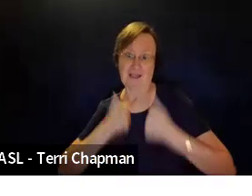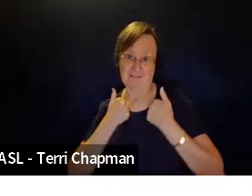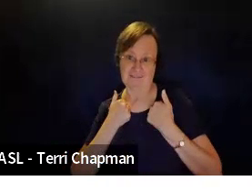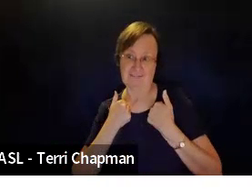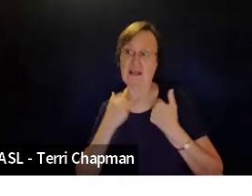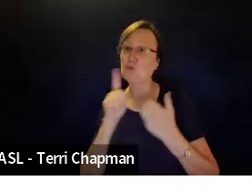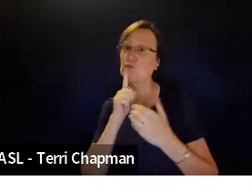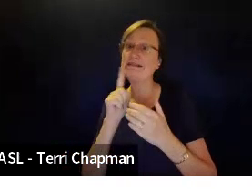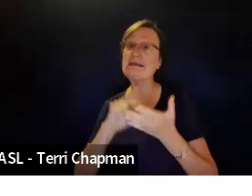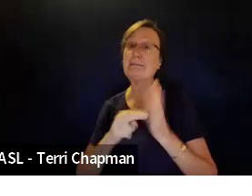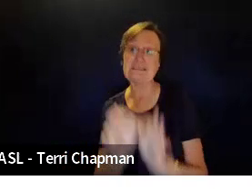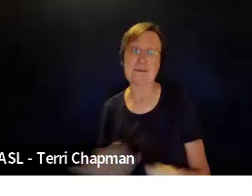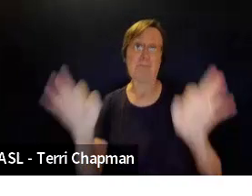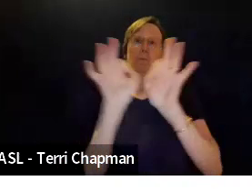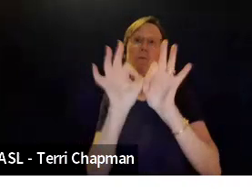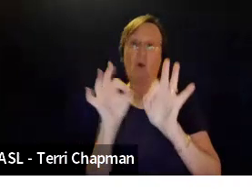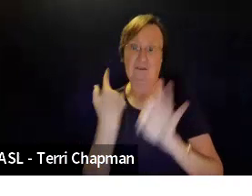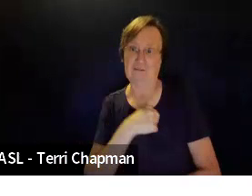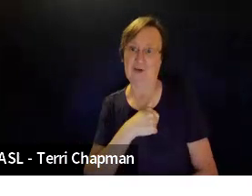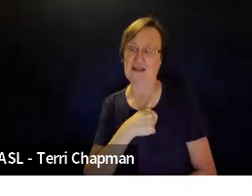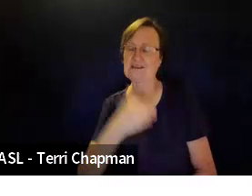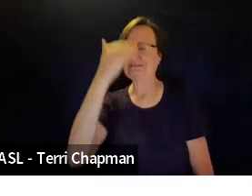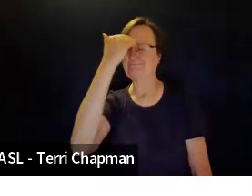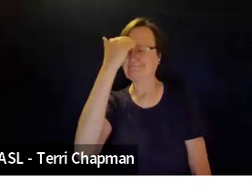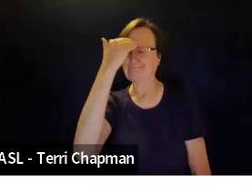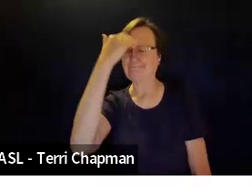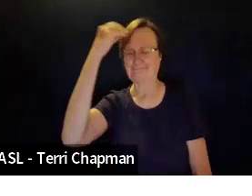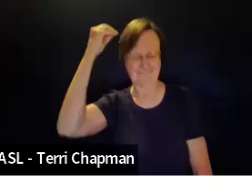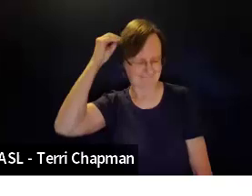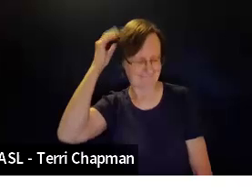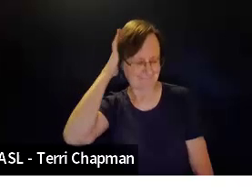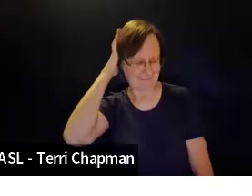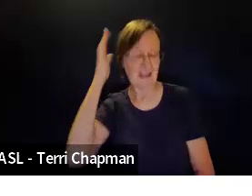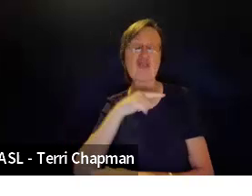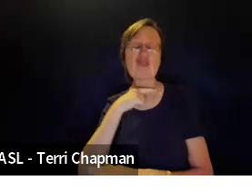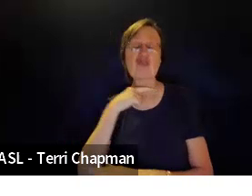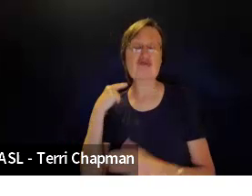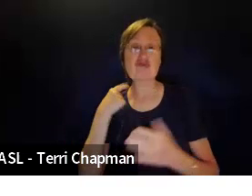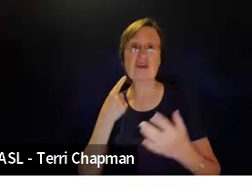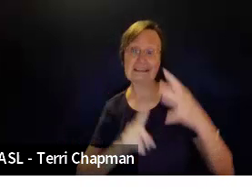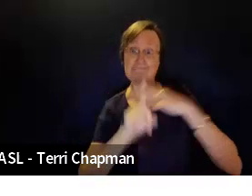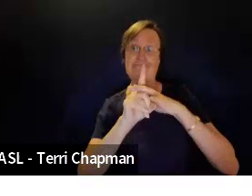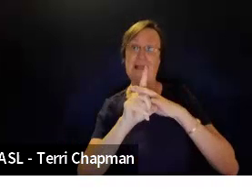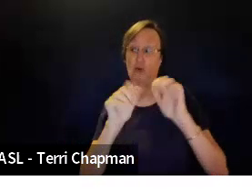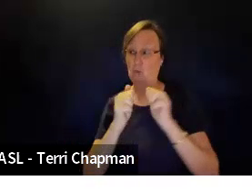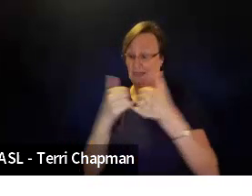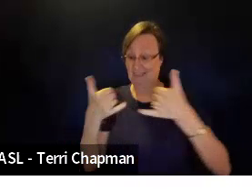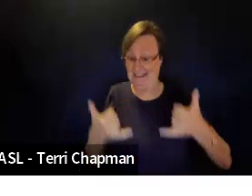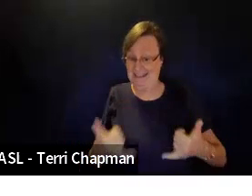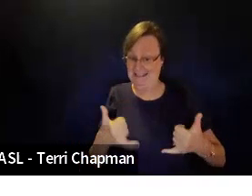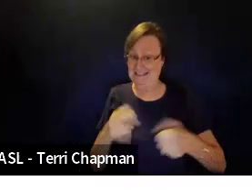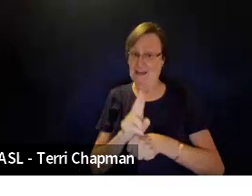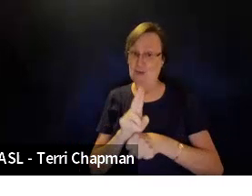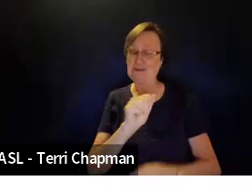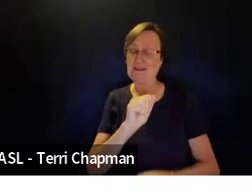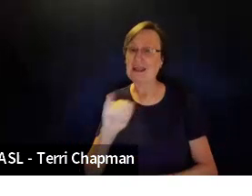for us to be cognizant and conscious of the great risks that occur with the existing utilization of AI